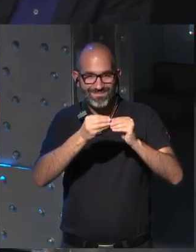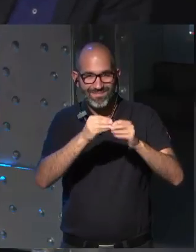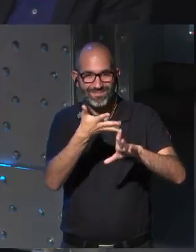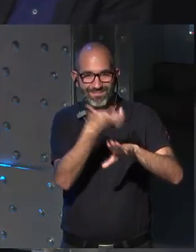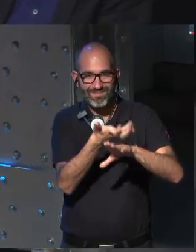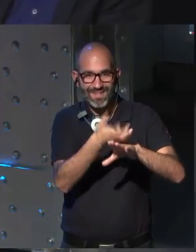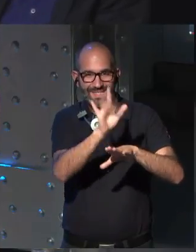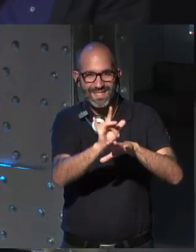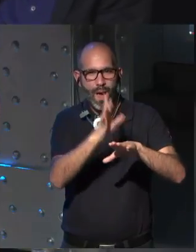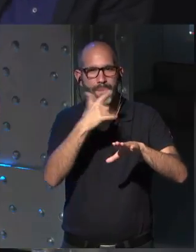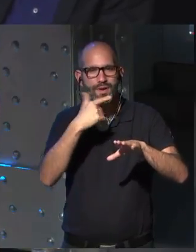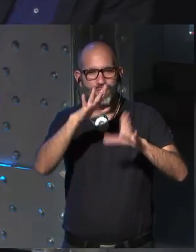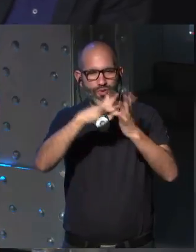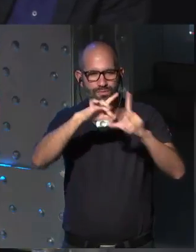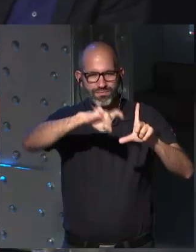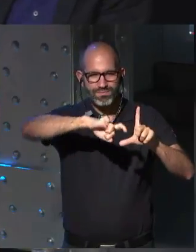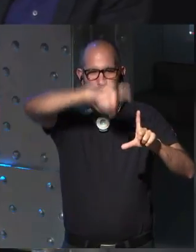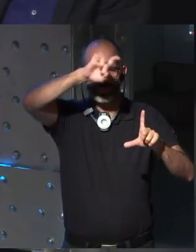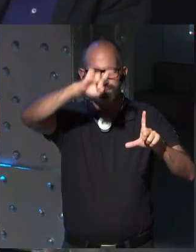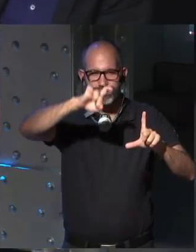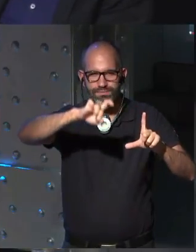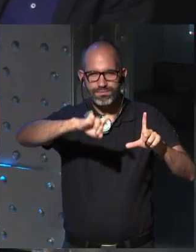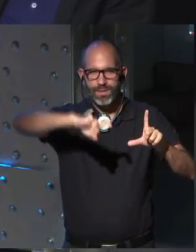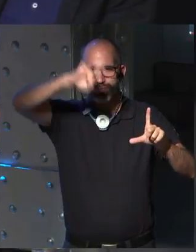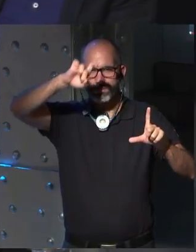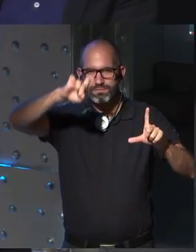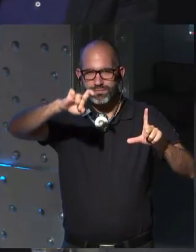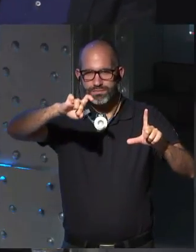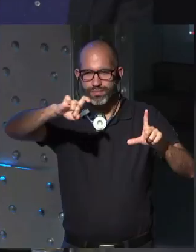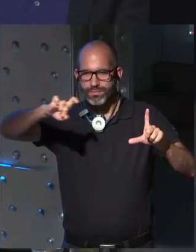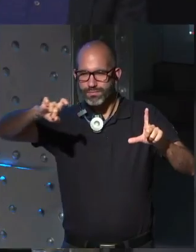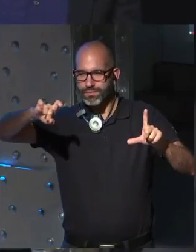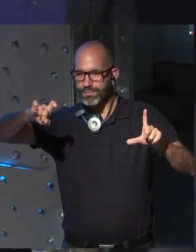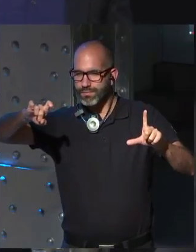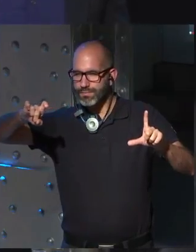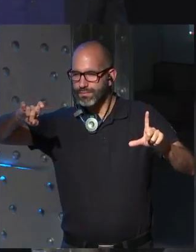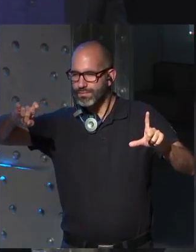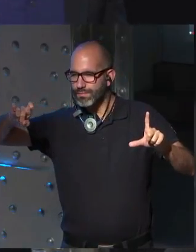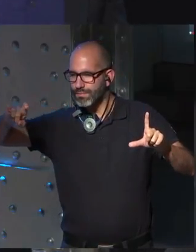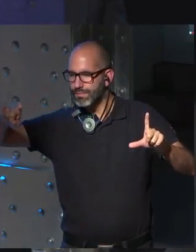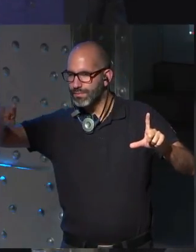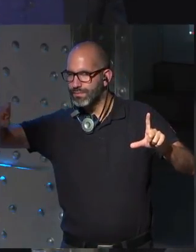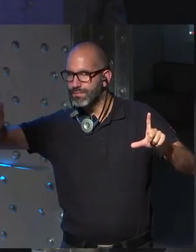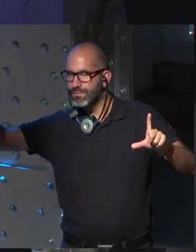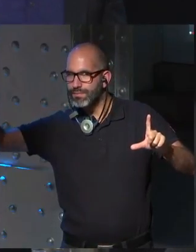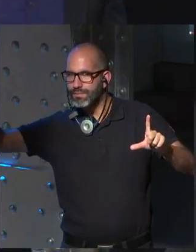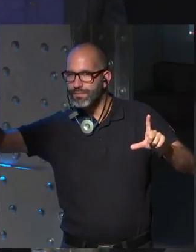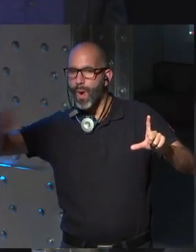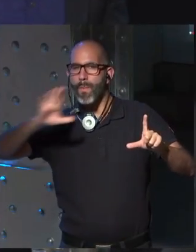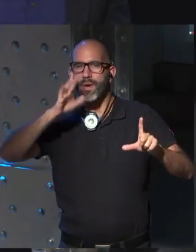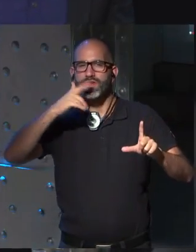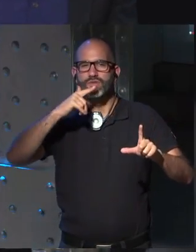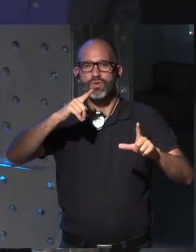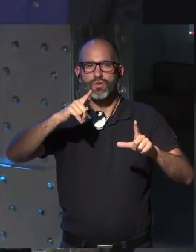hundreds of thousands of years in a way that almost like seems like a record. And in fact, at some point, the astronomers talk about how I think it's after a